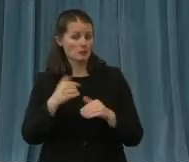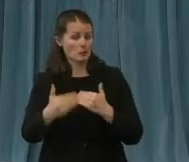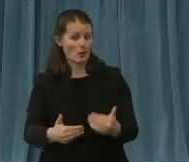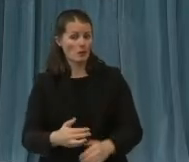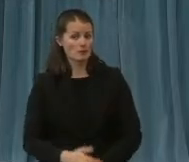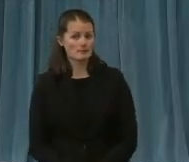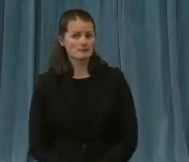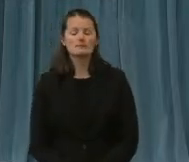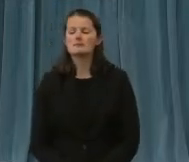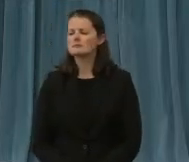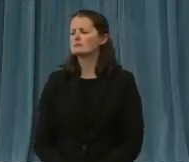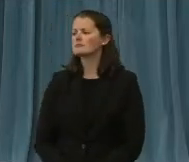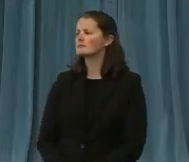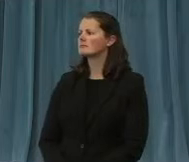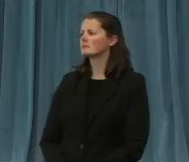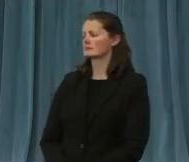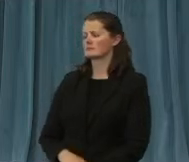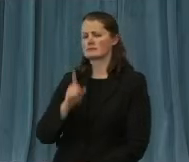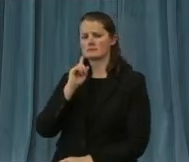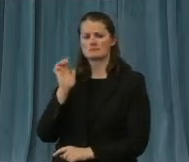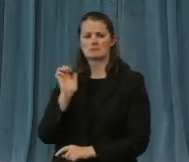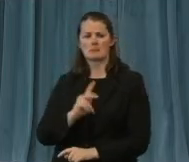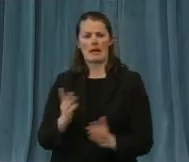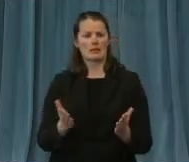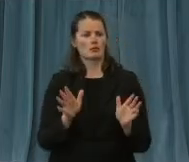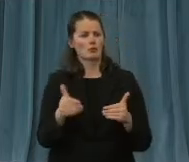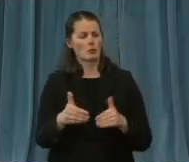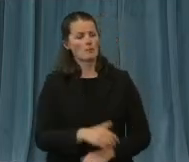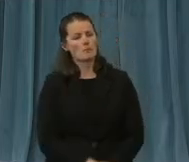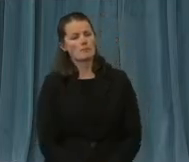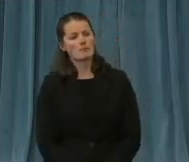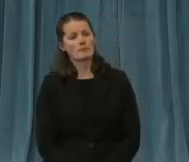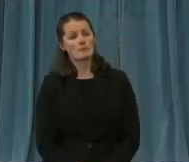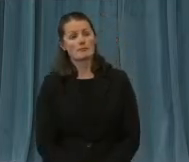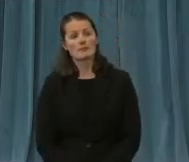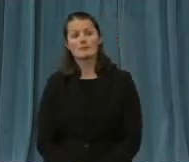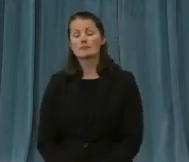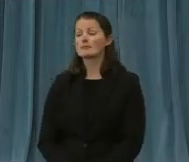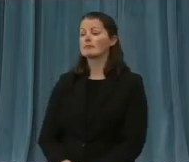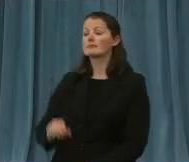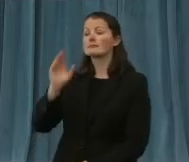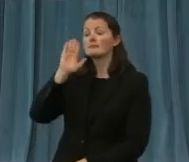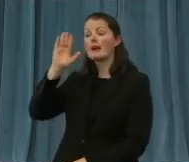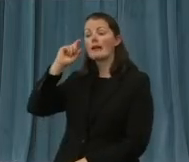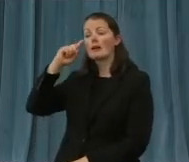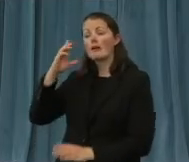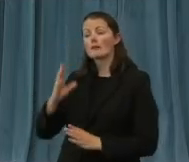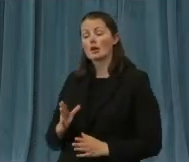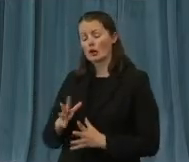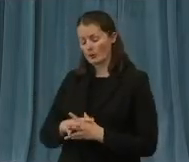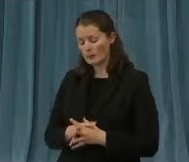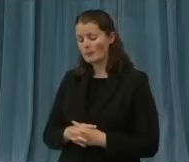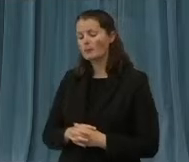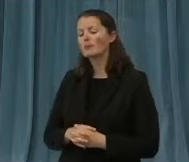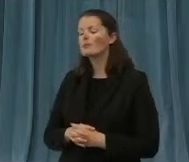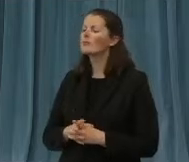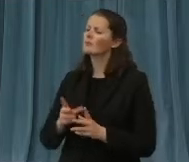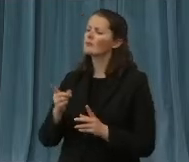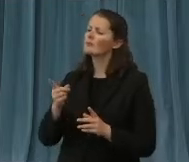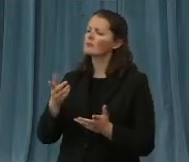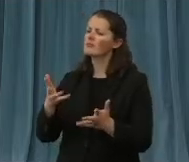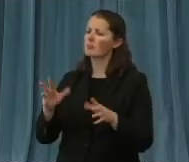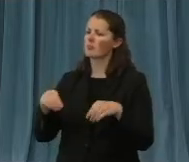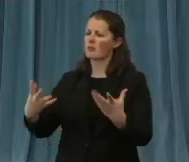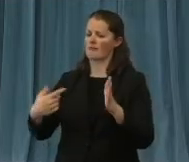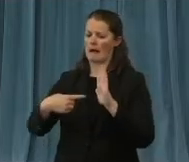Thank you, Vanessa. We'll go back to a question in the room here in Carson City. Hey, Governor. Hey, James. You gave a couple examples of